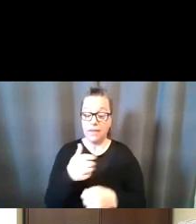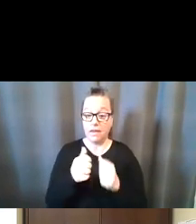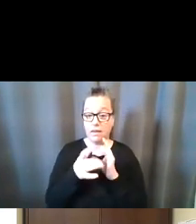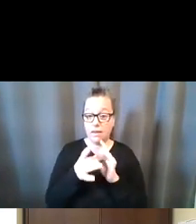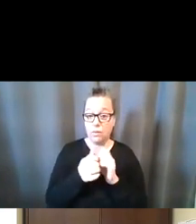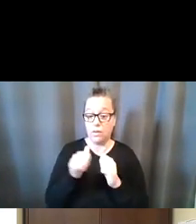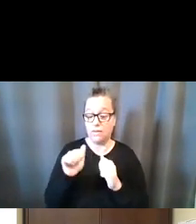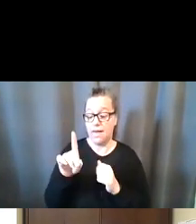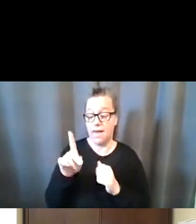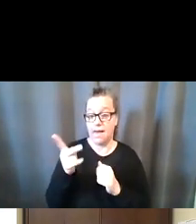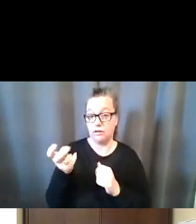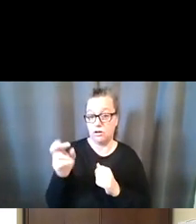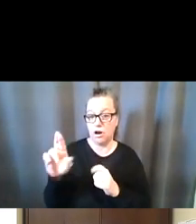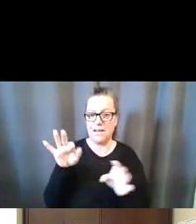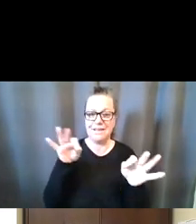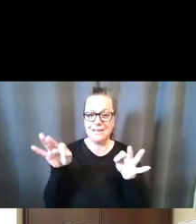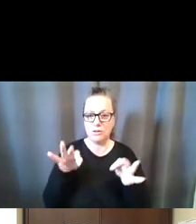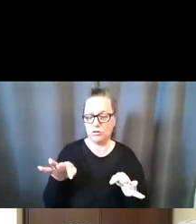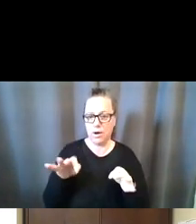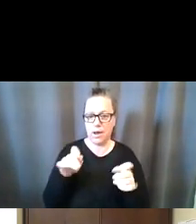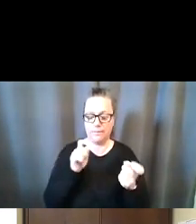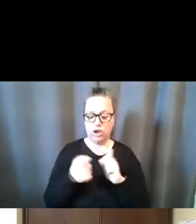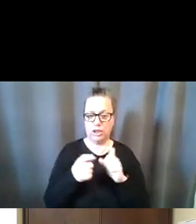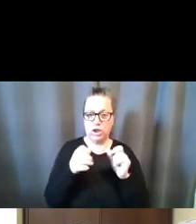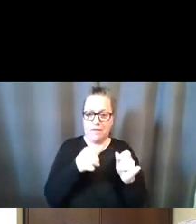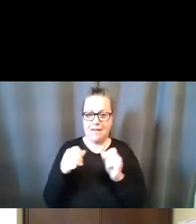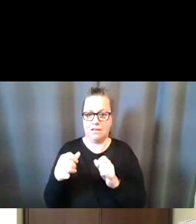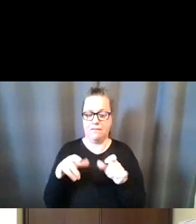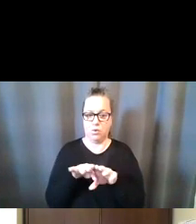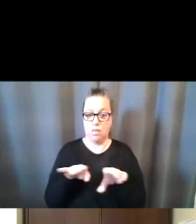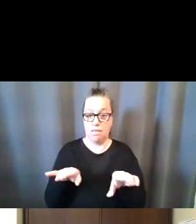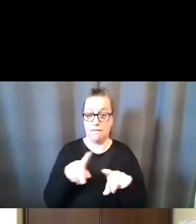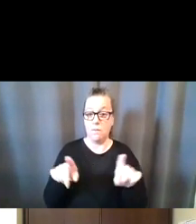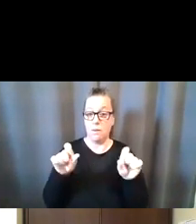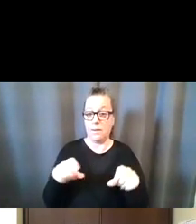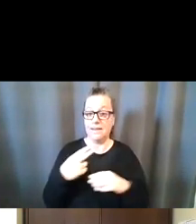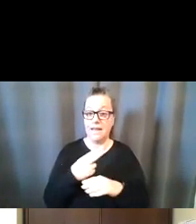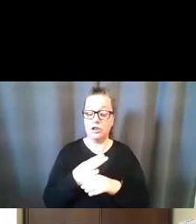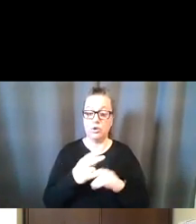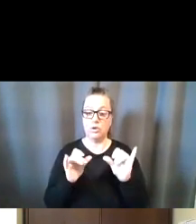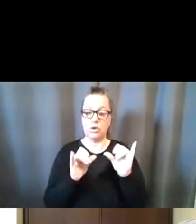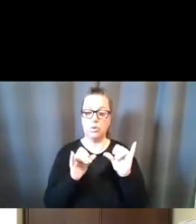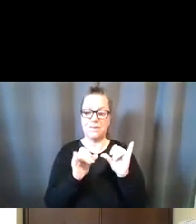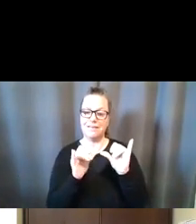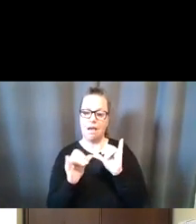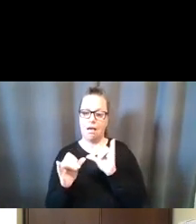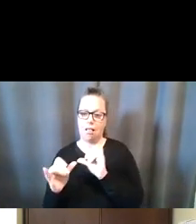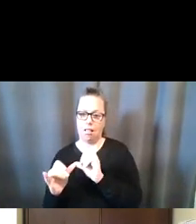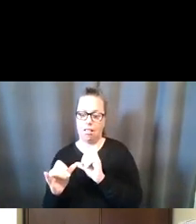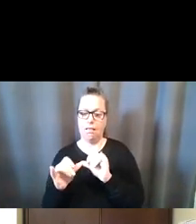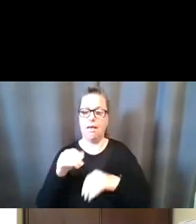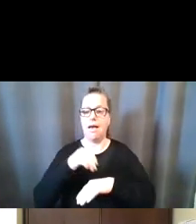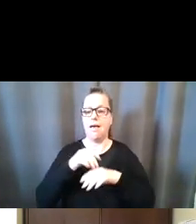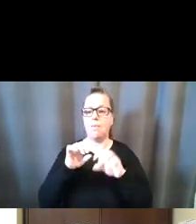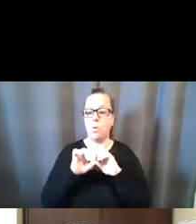it describes change at the individual level, but we can also use it to scale change at the organizational